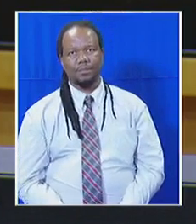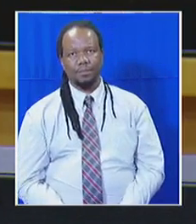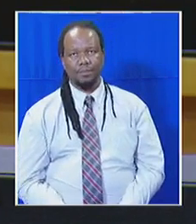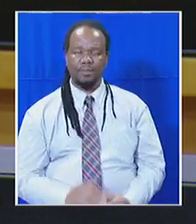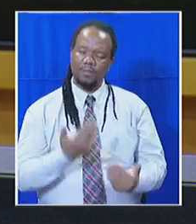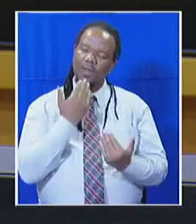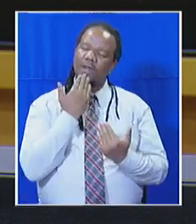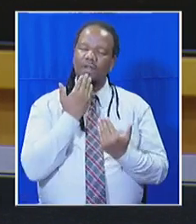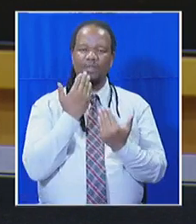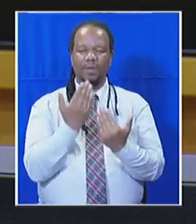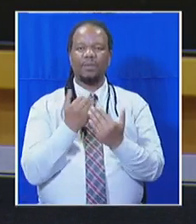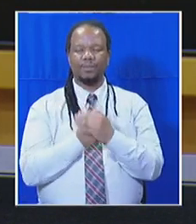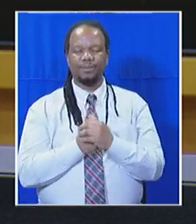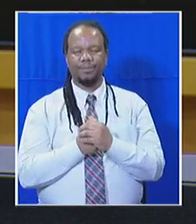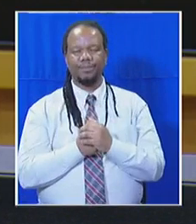Thank you very much.